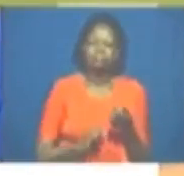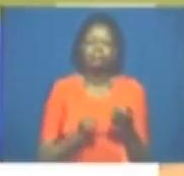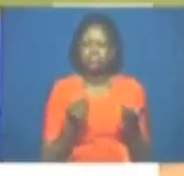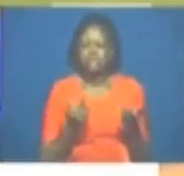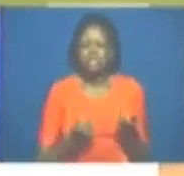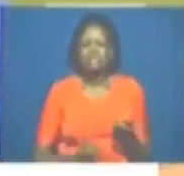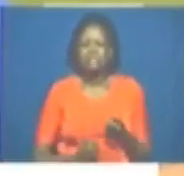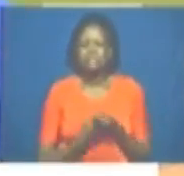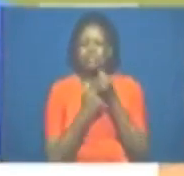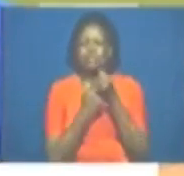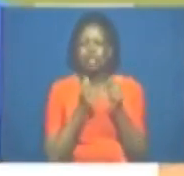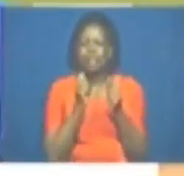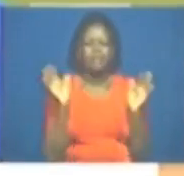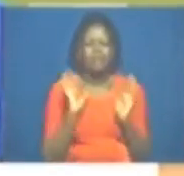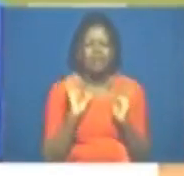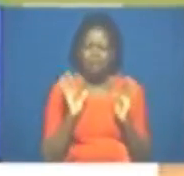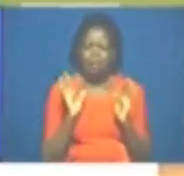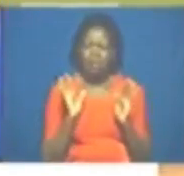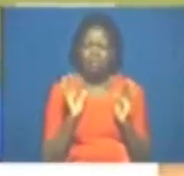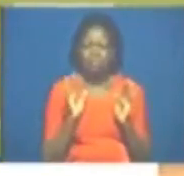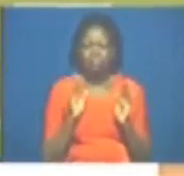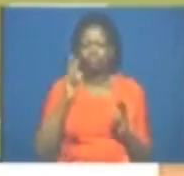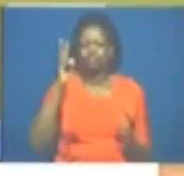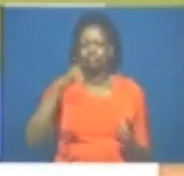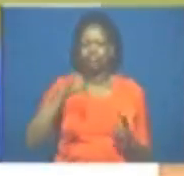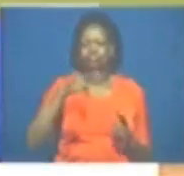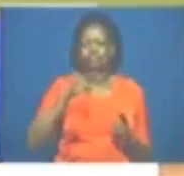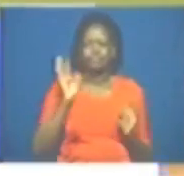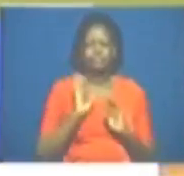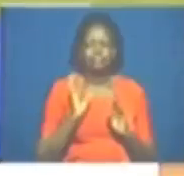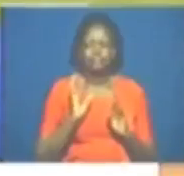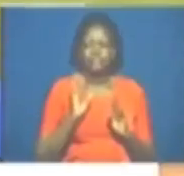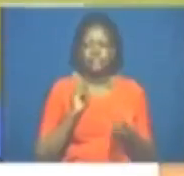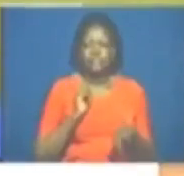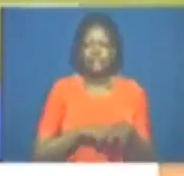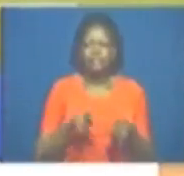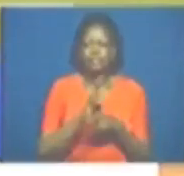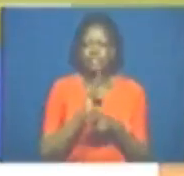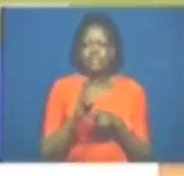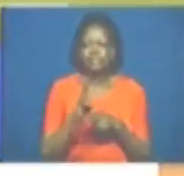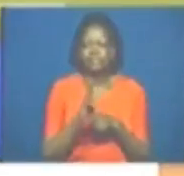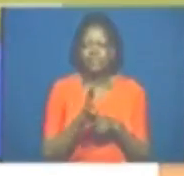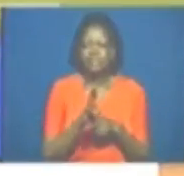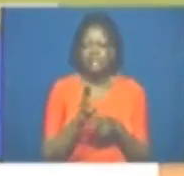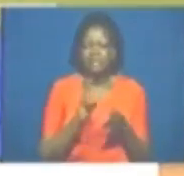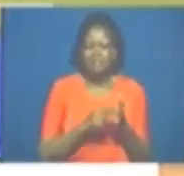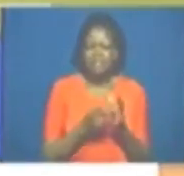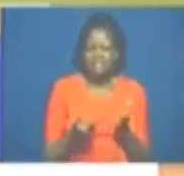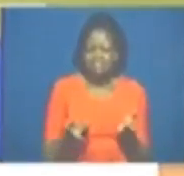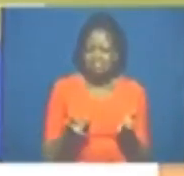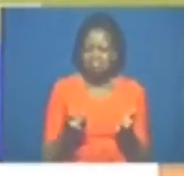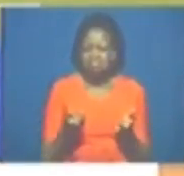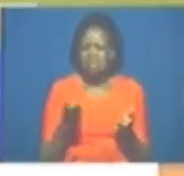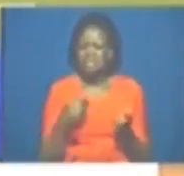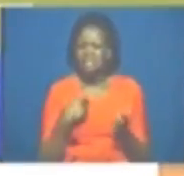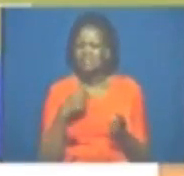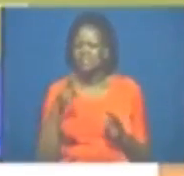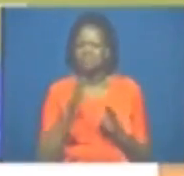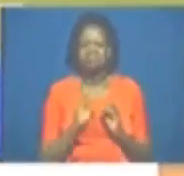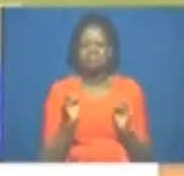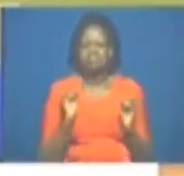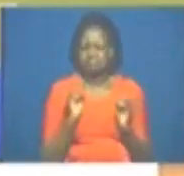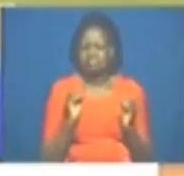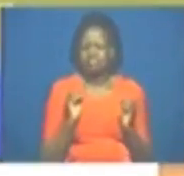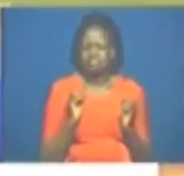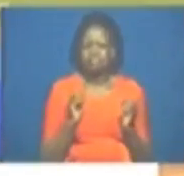not competing, not, you know, undermining each other. In fact, we're saying when we do our oversight, it's not witch-handing, it is not fixing, flexing muscles,